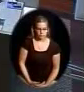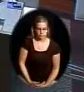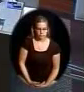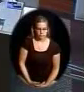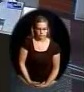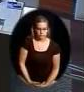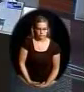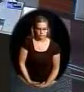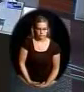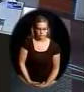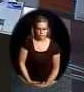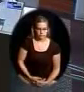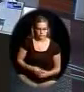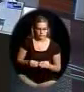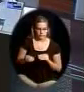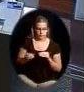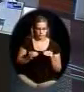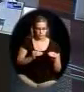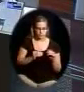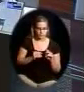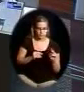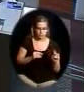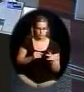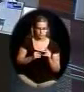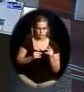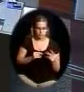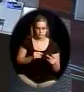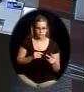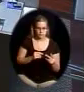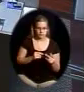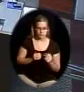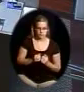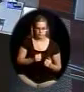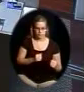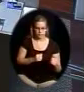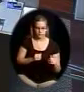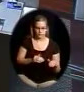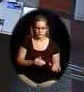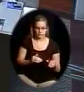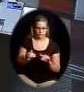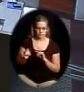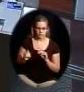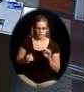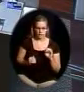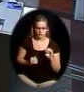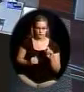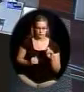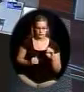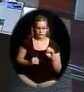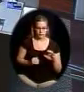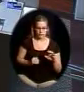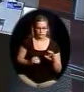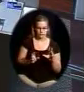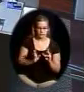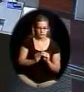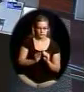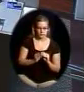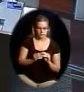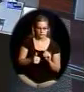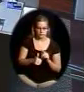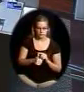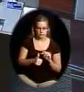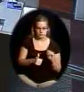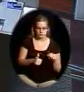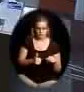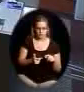Second. Motion by Mr. Churchman, second by Mr. Poland to go into adjourn to executive session. Ms. Carpenter? Mr.